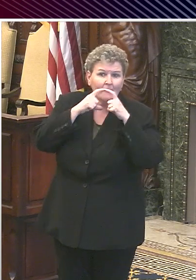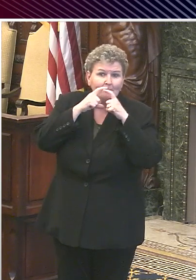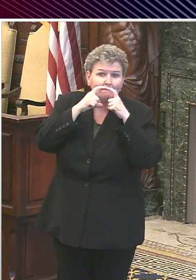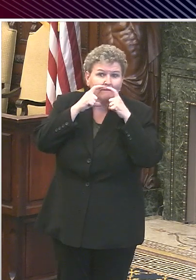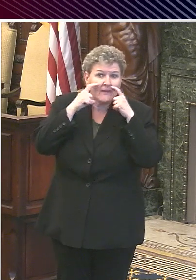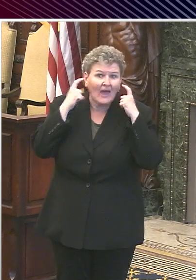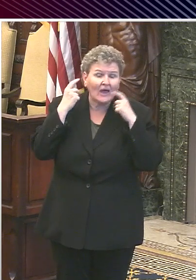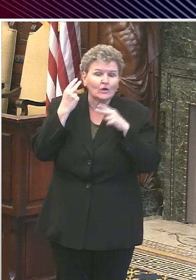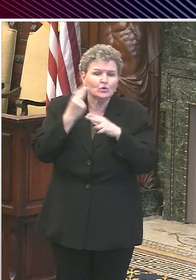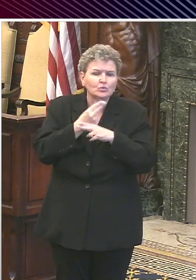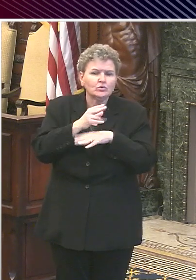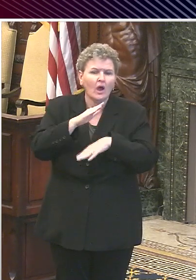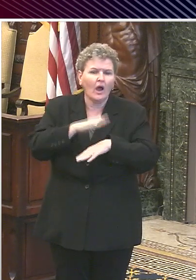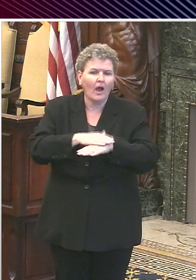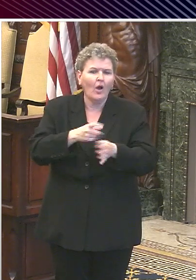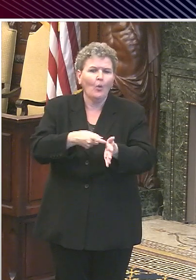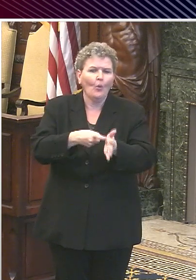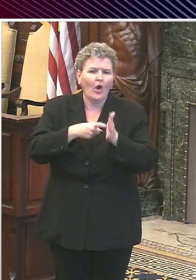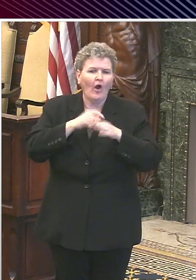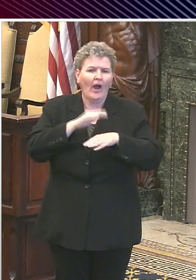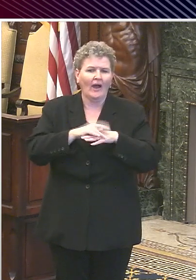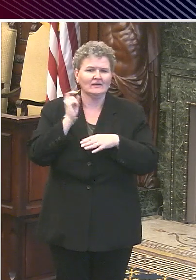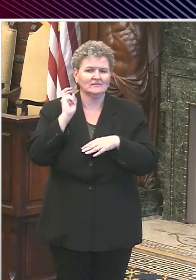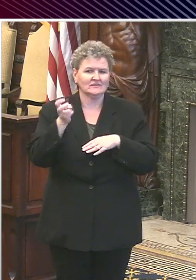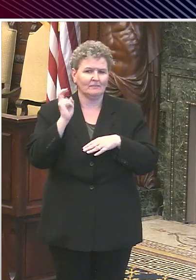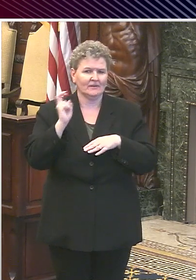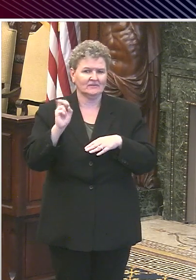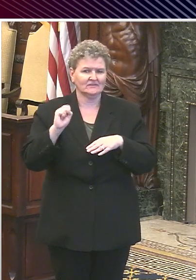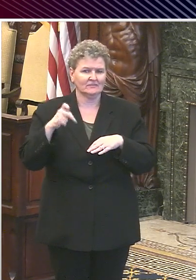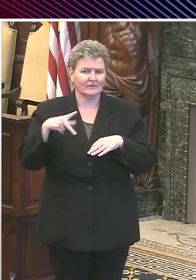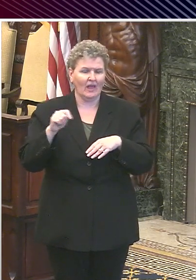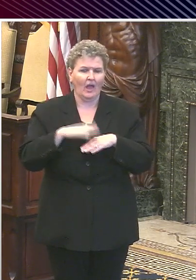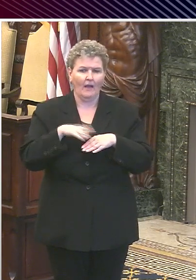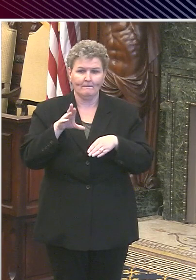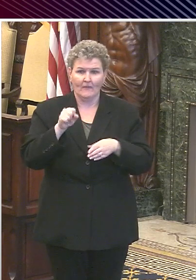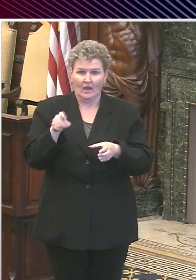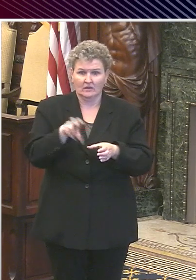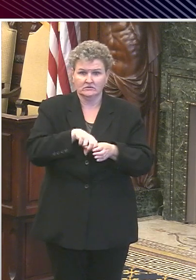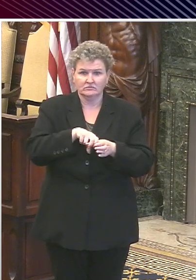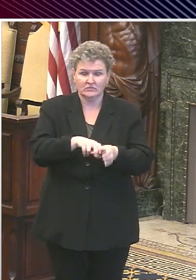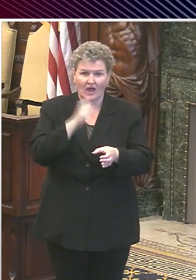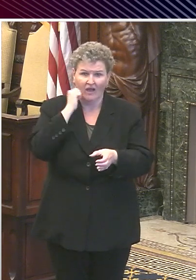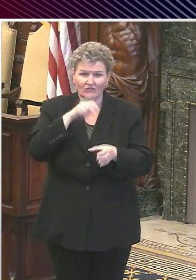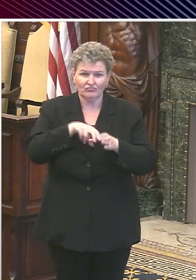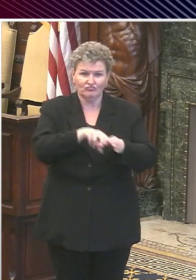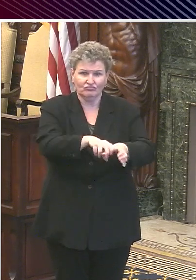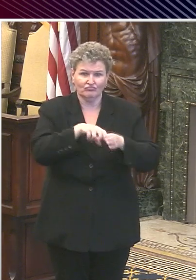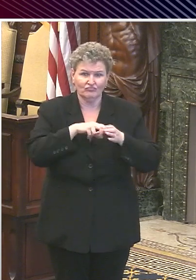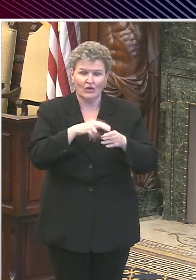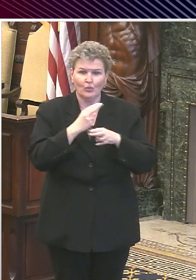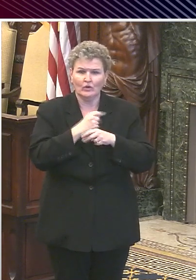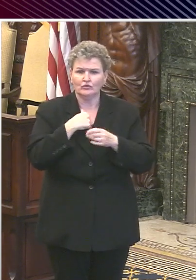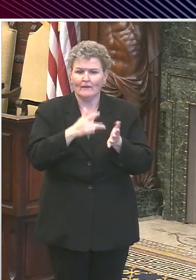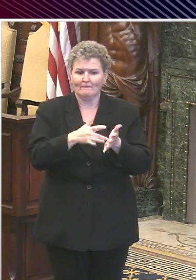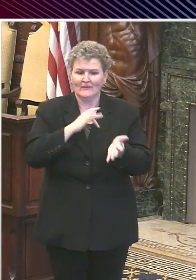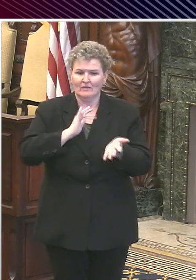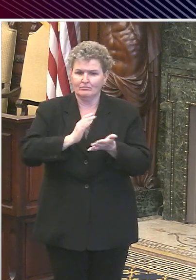This person takes the bus a lot. They have pre-existing conditions, and what they're noticing